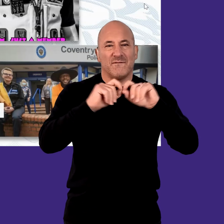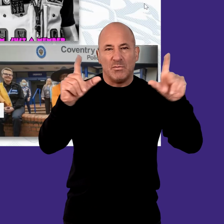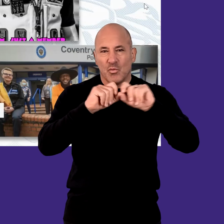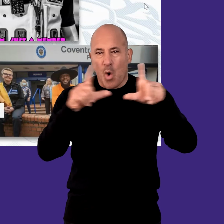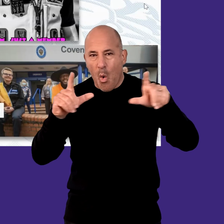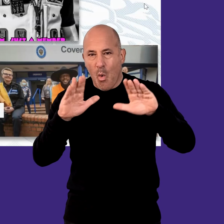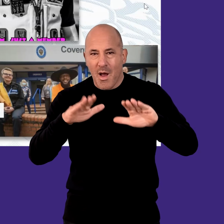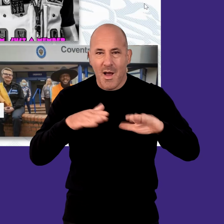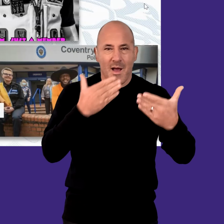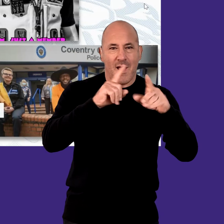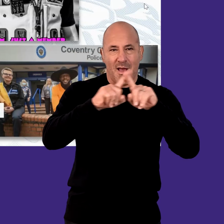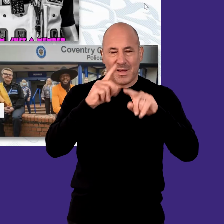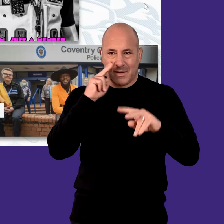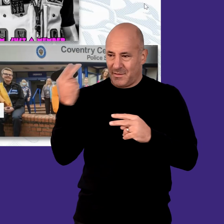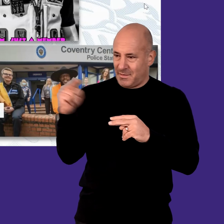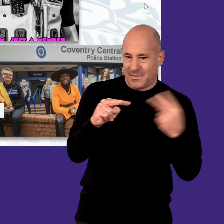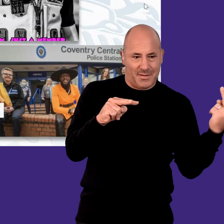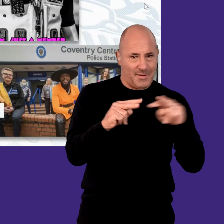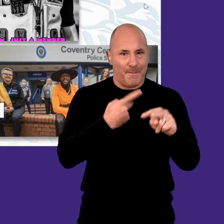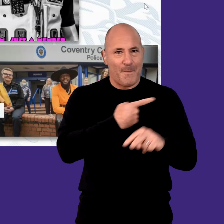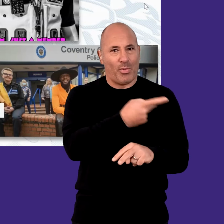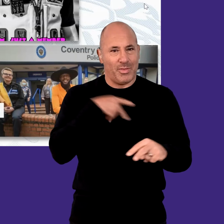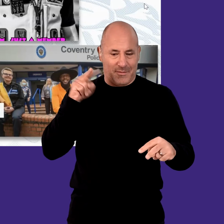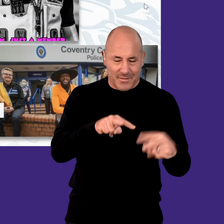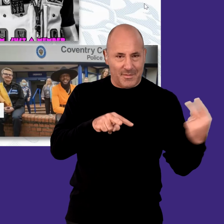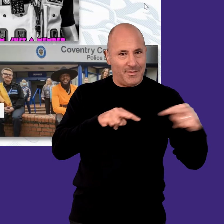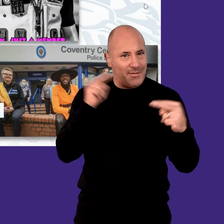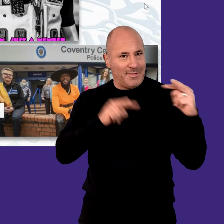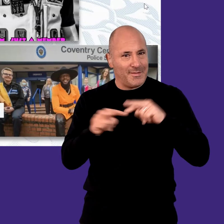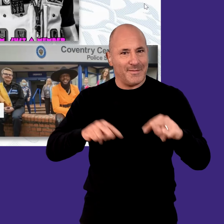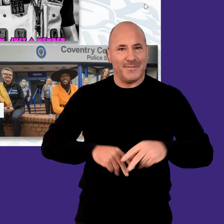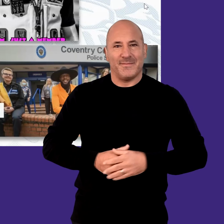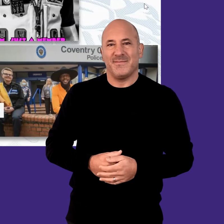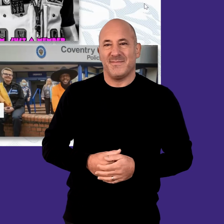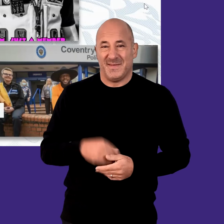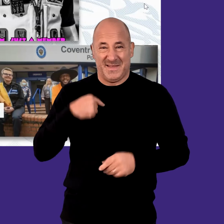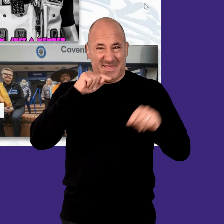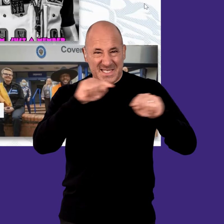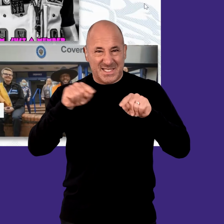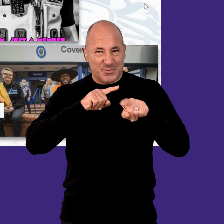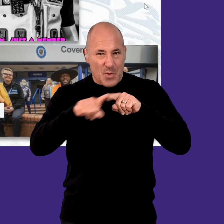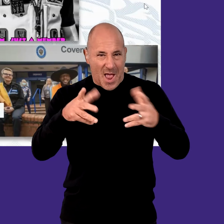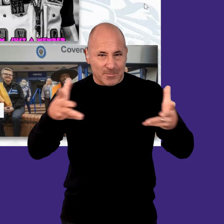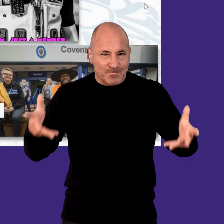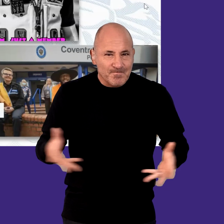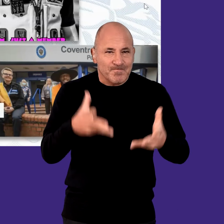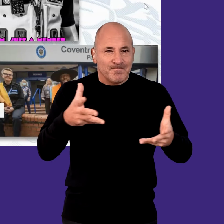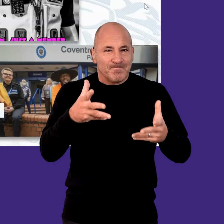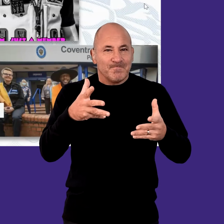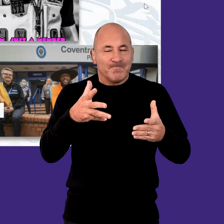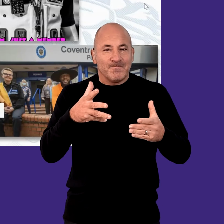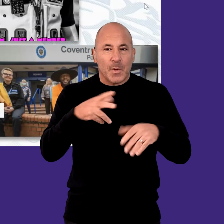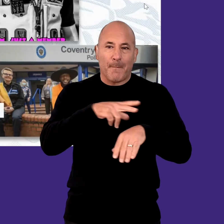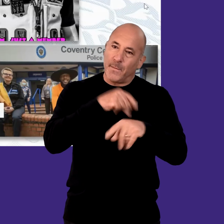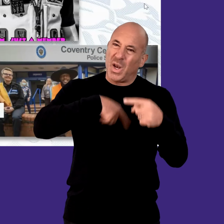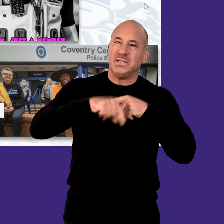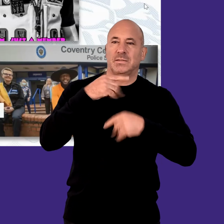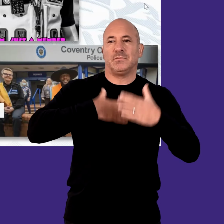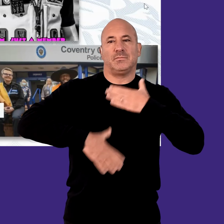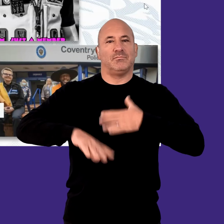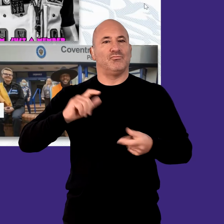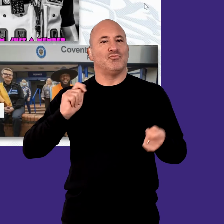and videos presenting kind of both sides and both sides of perceptions, and we're using those as provocations to try and